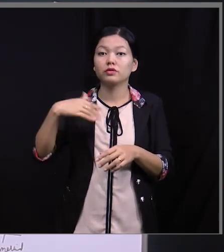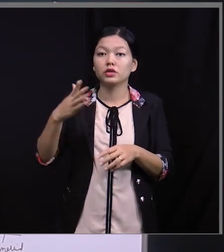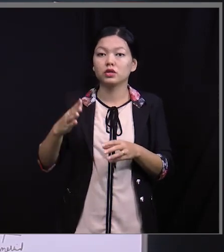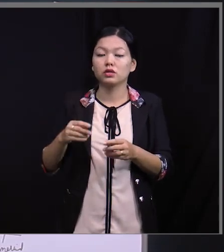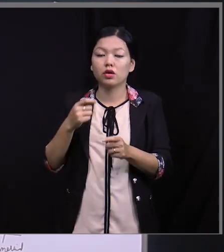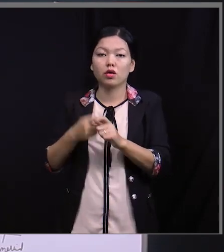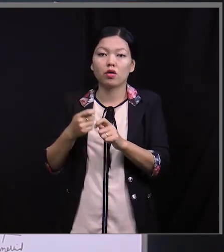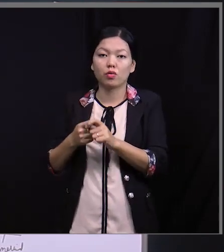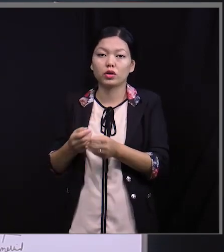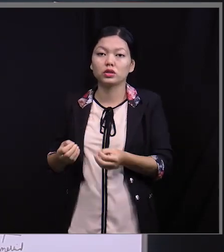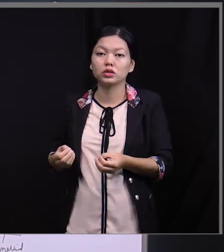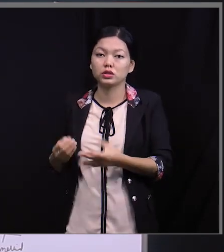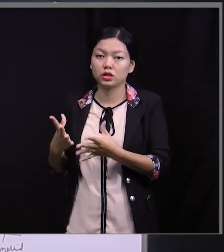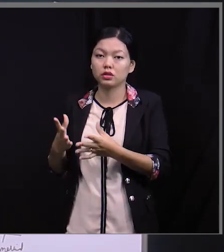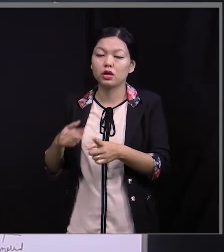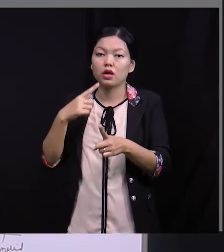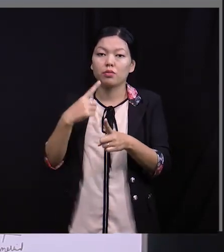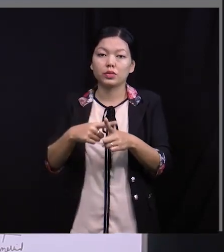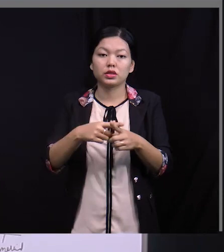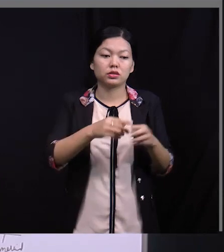needs to be done.